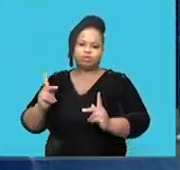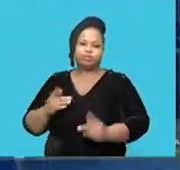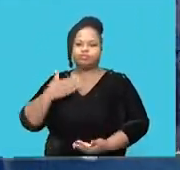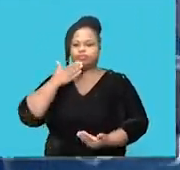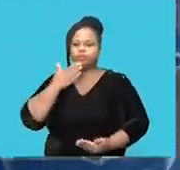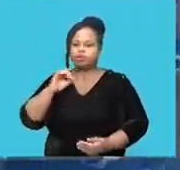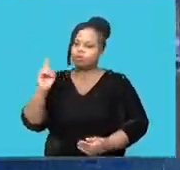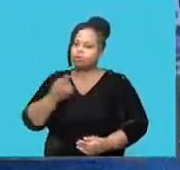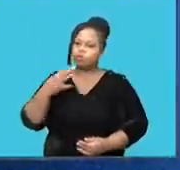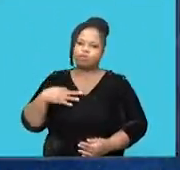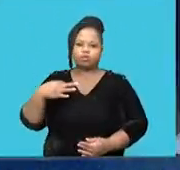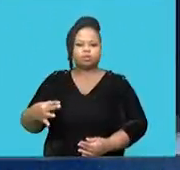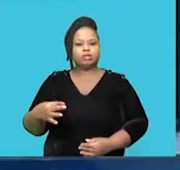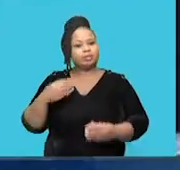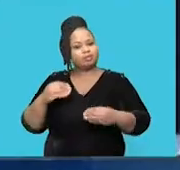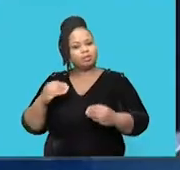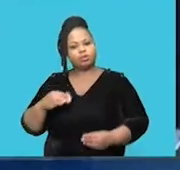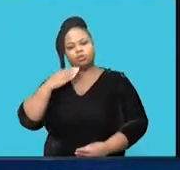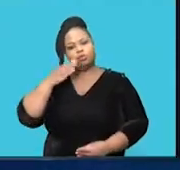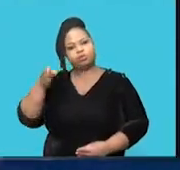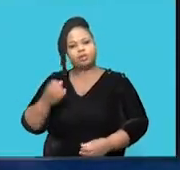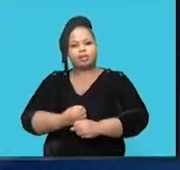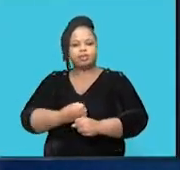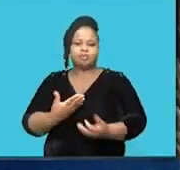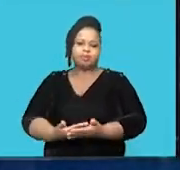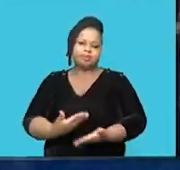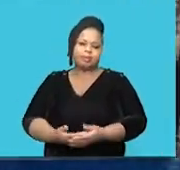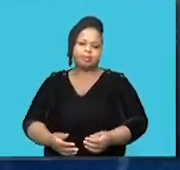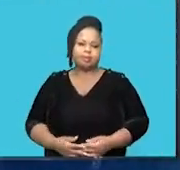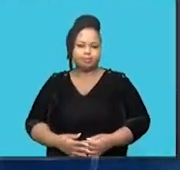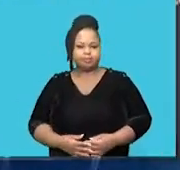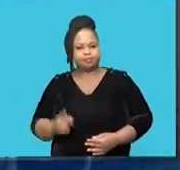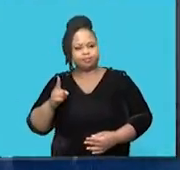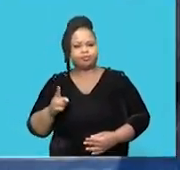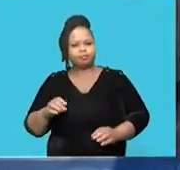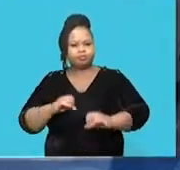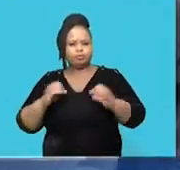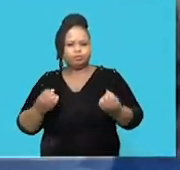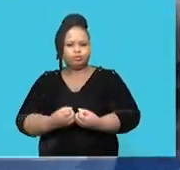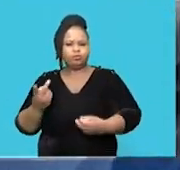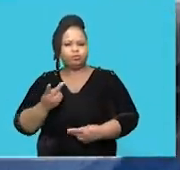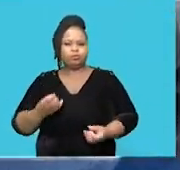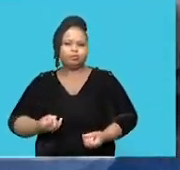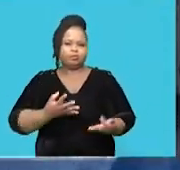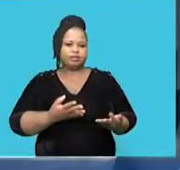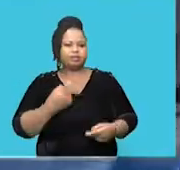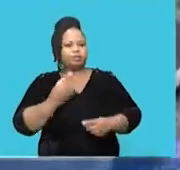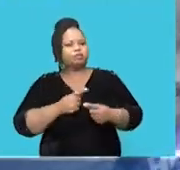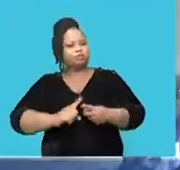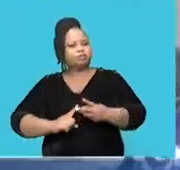the volunteers and the corporates that have made this possible. Lombutho unikeza ngeentlobo zoncedo